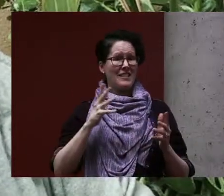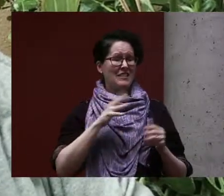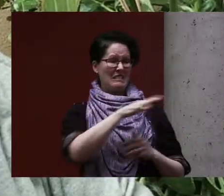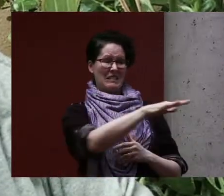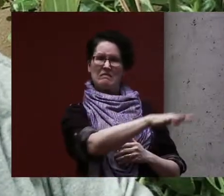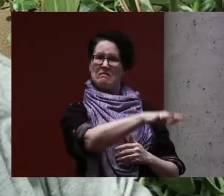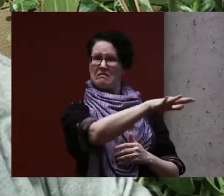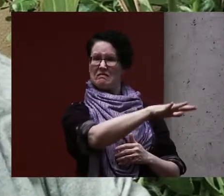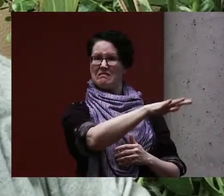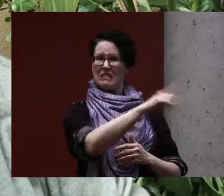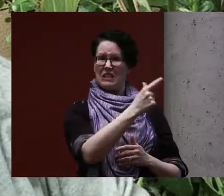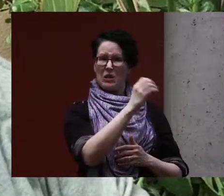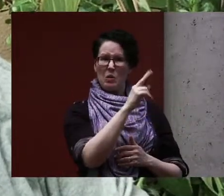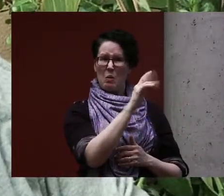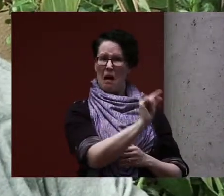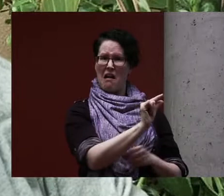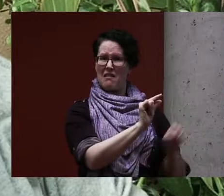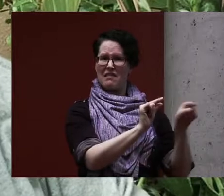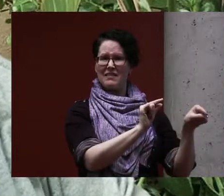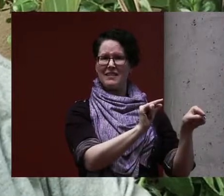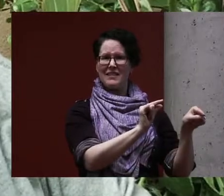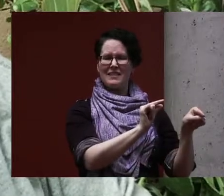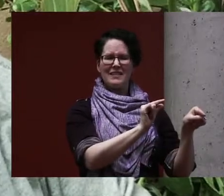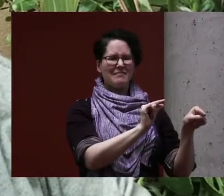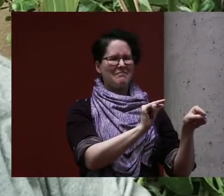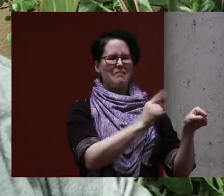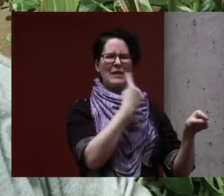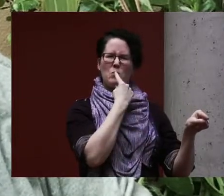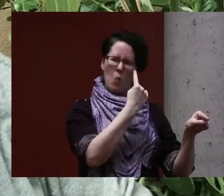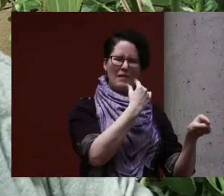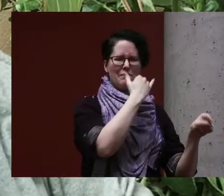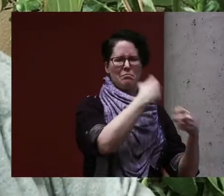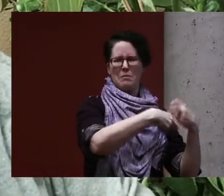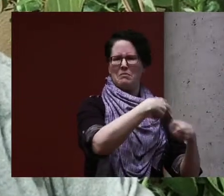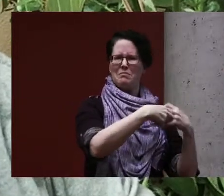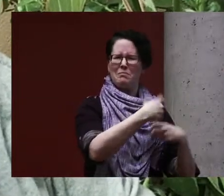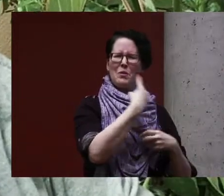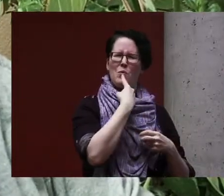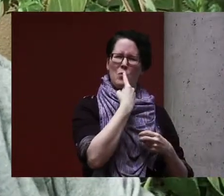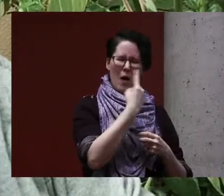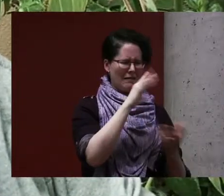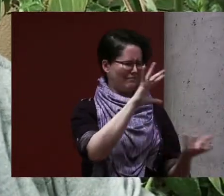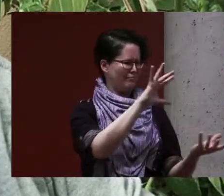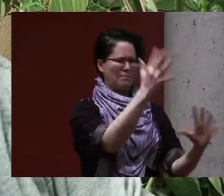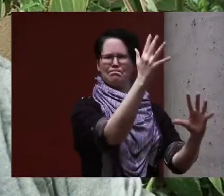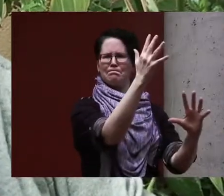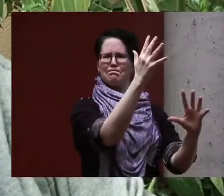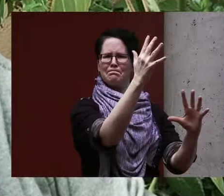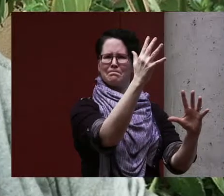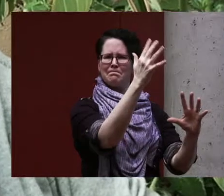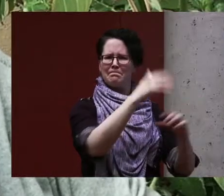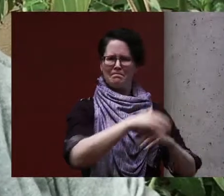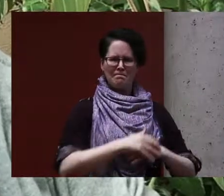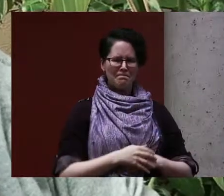the gulag is just one calamity or one simple